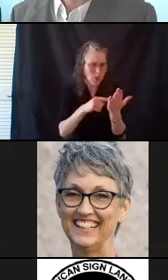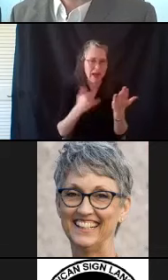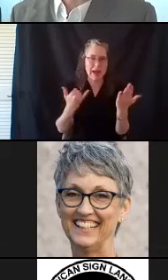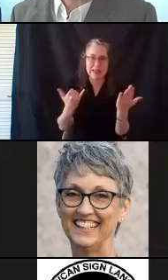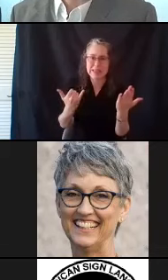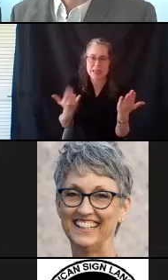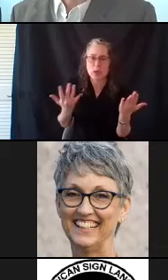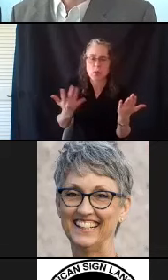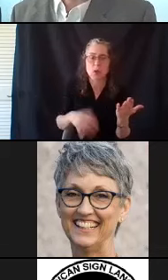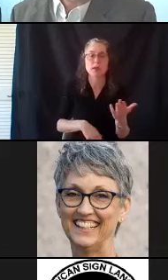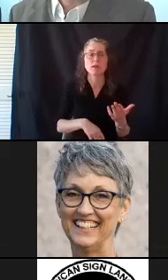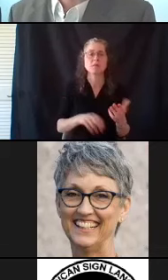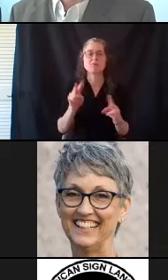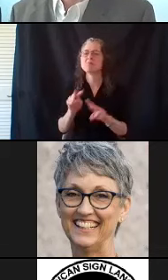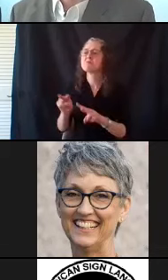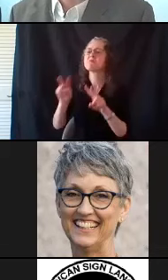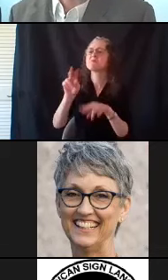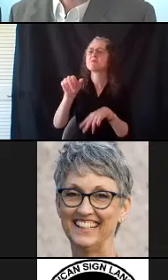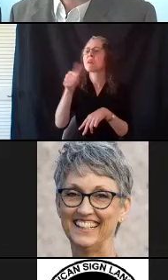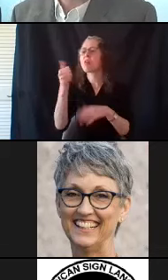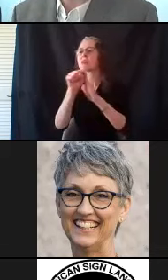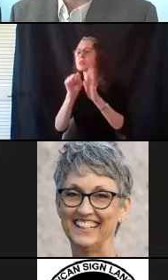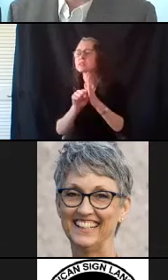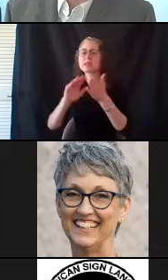communities and states, what have they done to increase